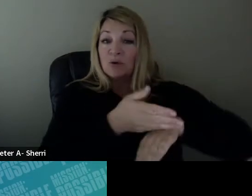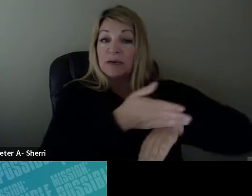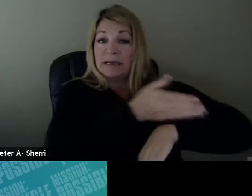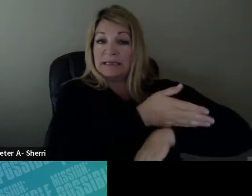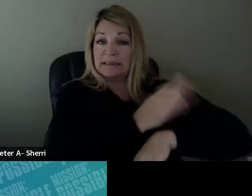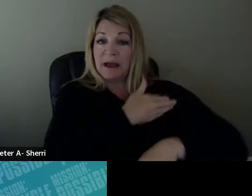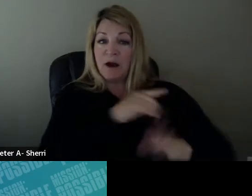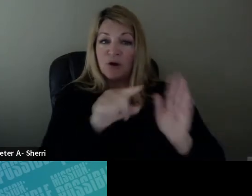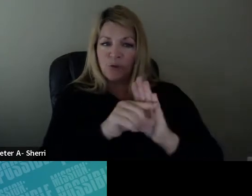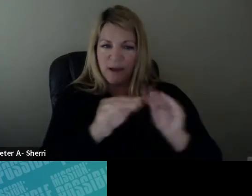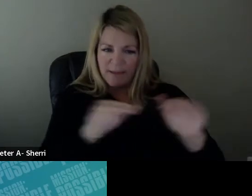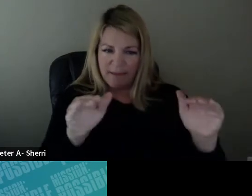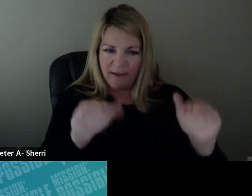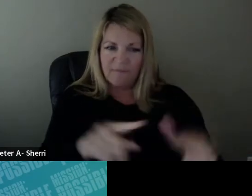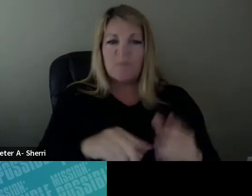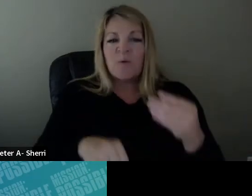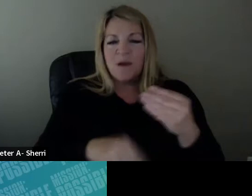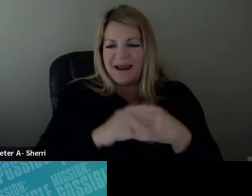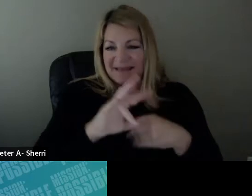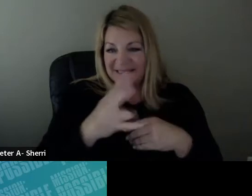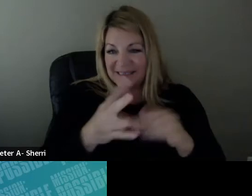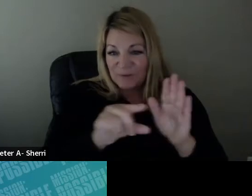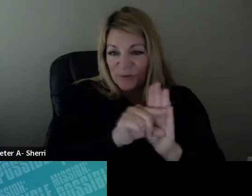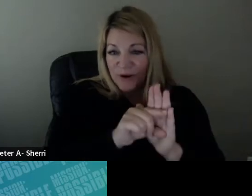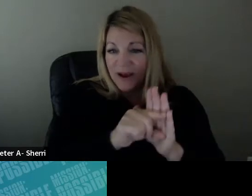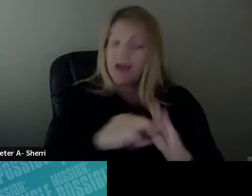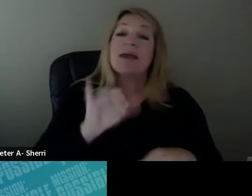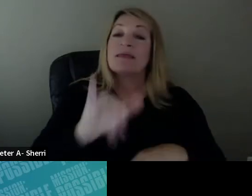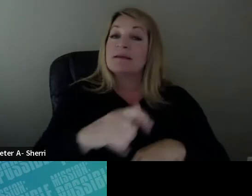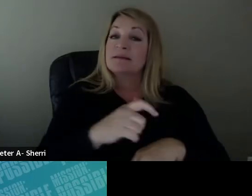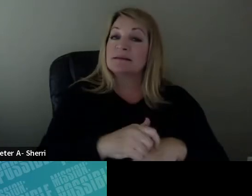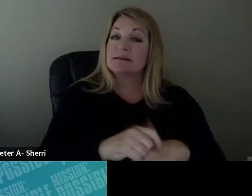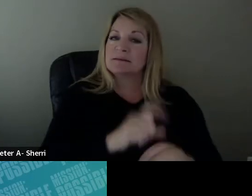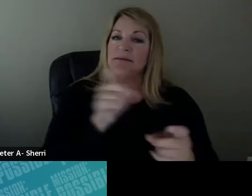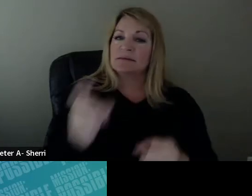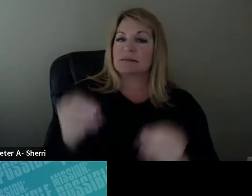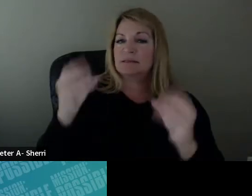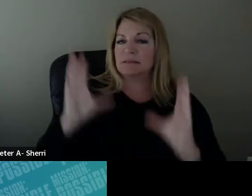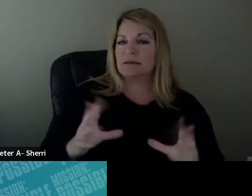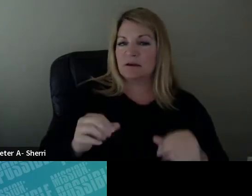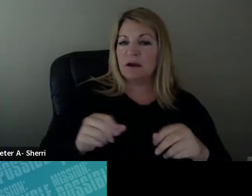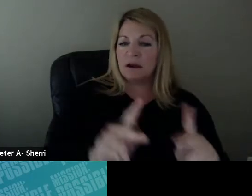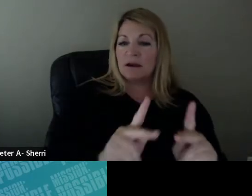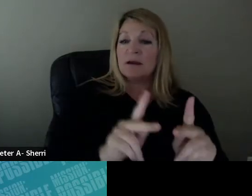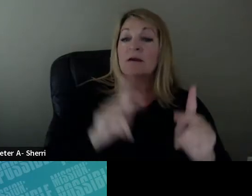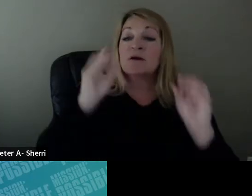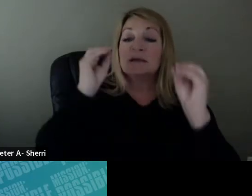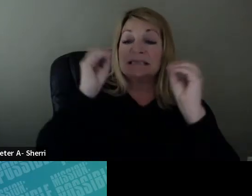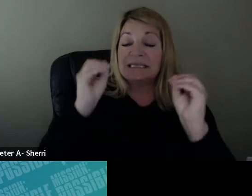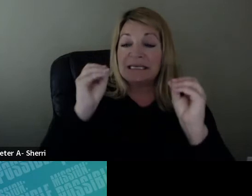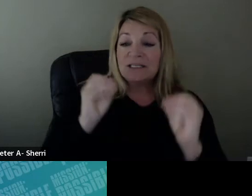level. We added 7th grade. And this time we gave our teachers an opportunity to teach either